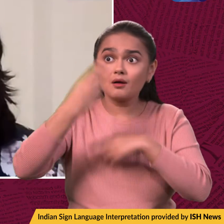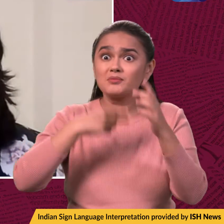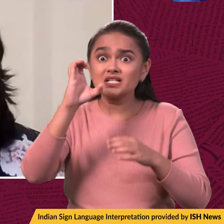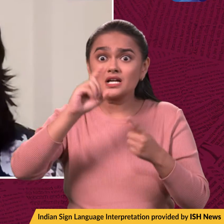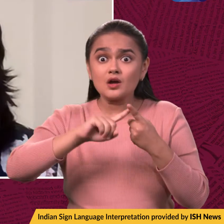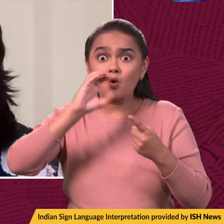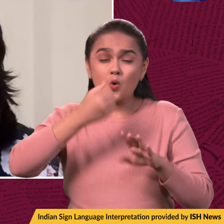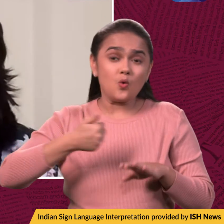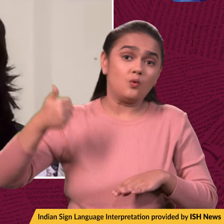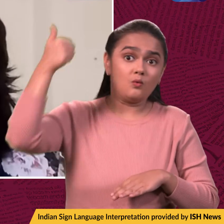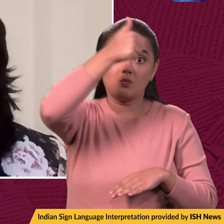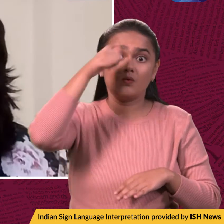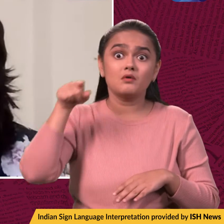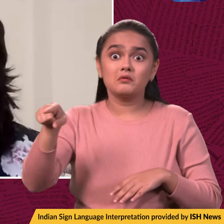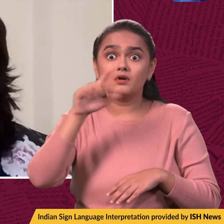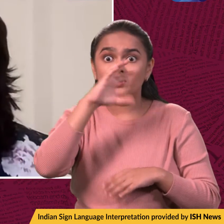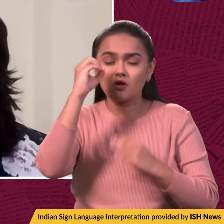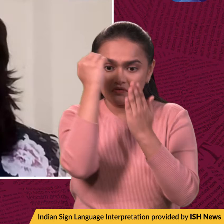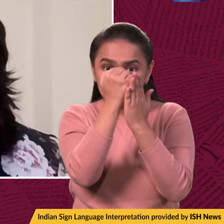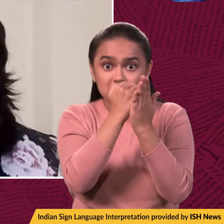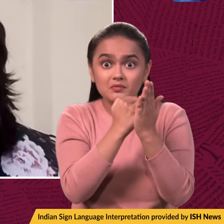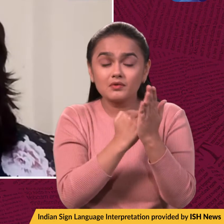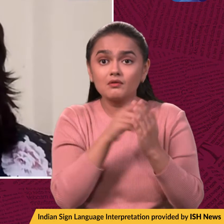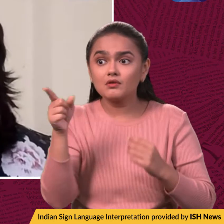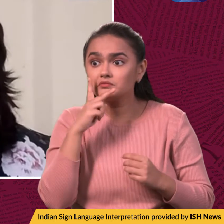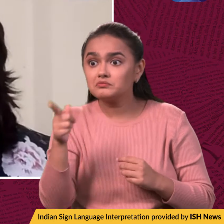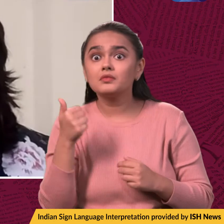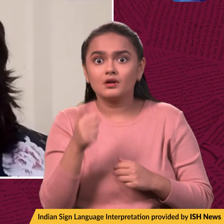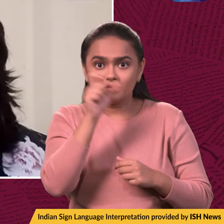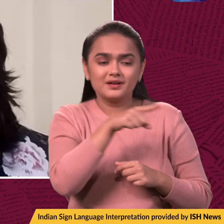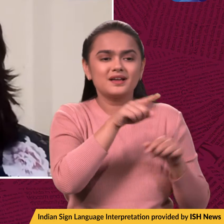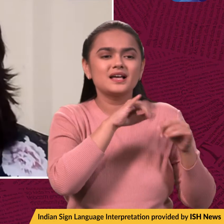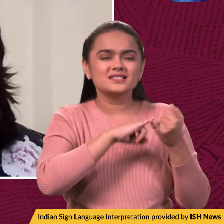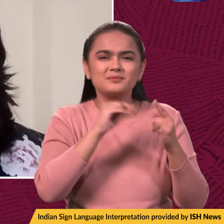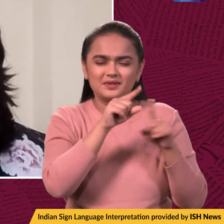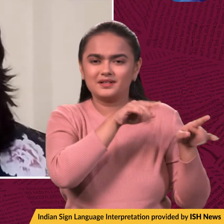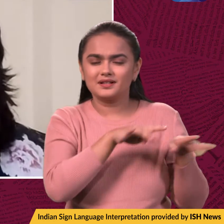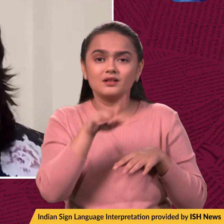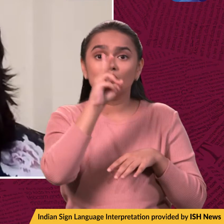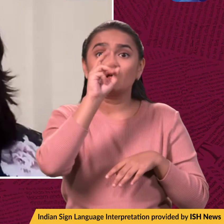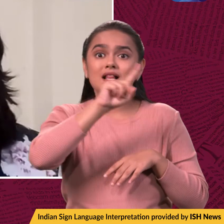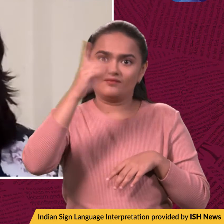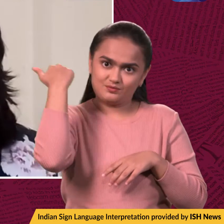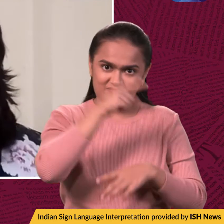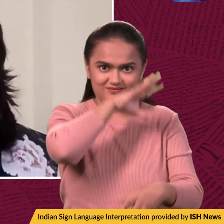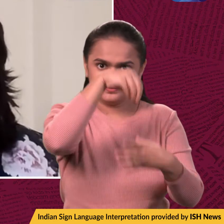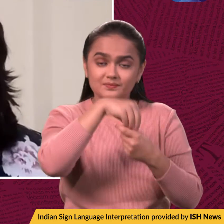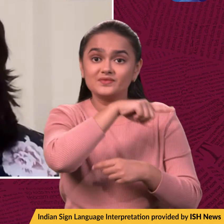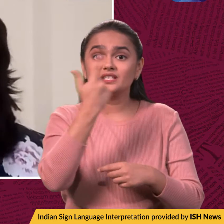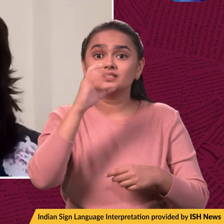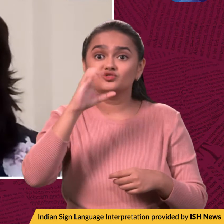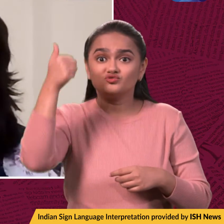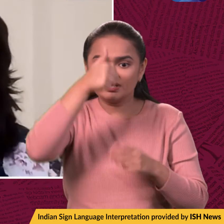in the S&P 500 list. Mr. Agarwal had joined Twitter in 2011 and was named as the